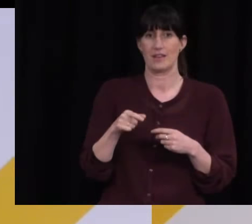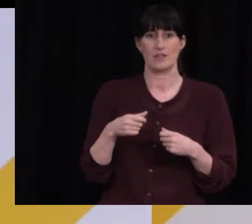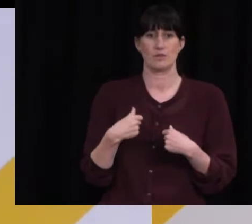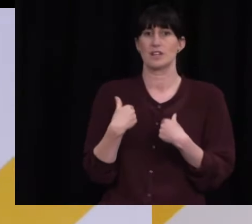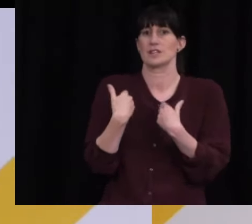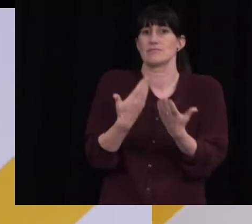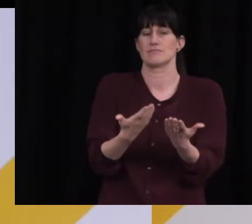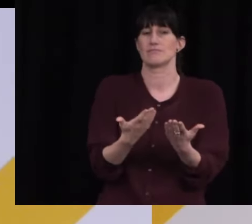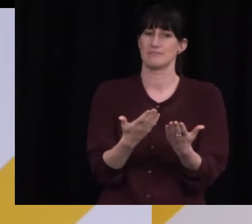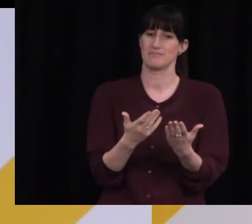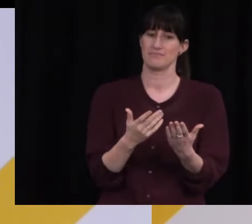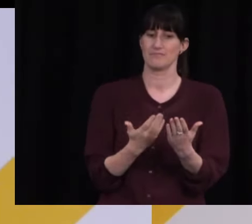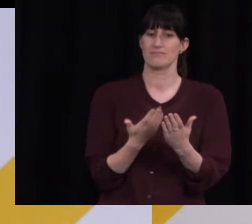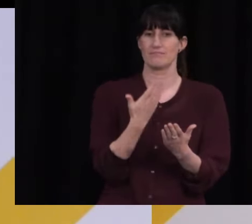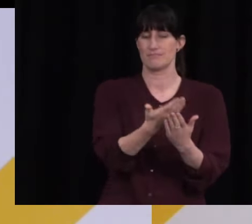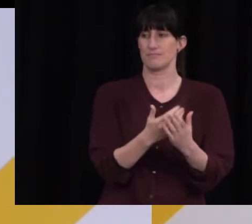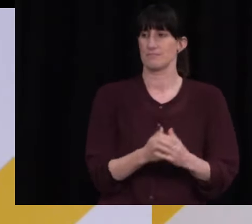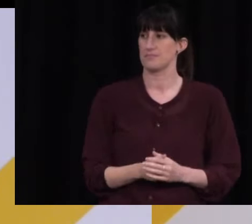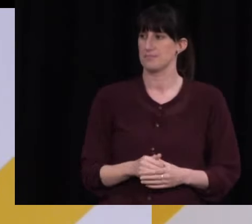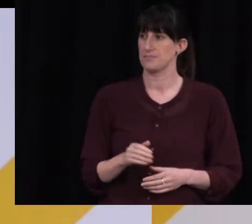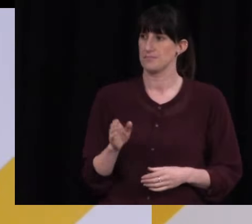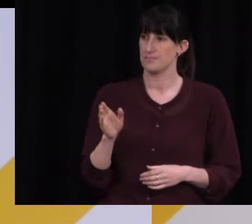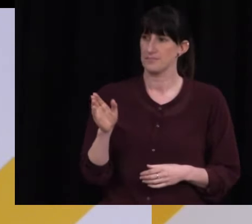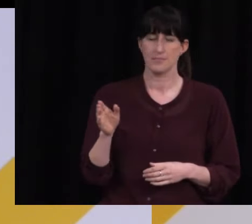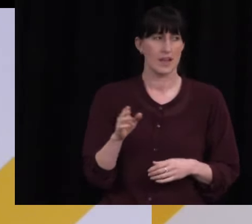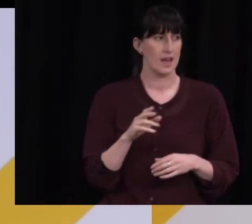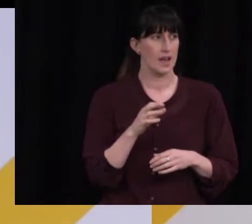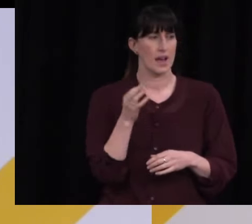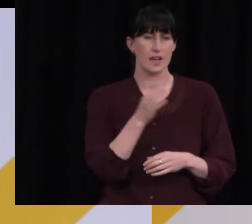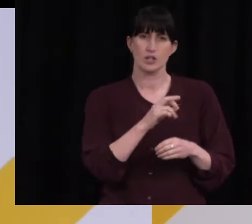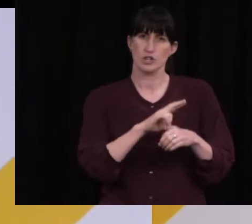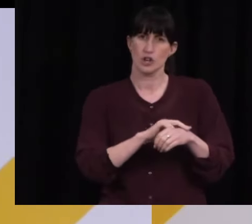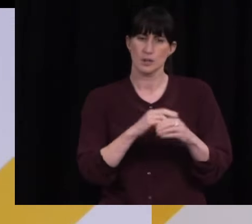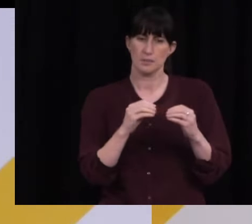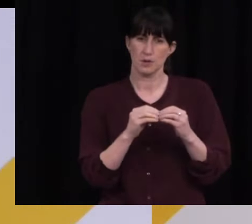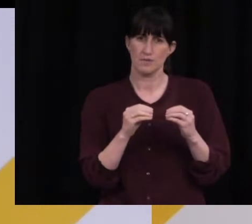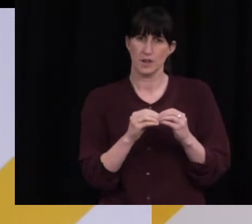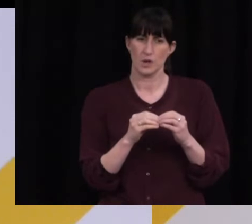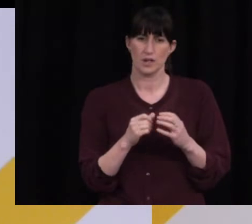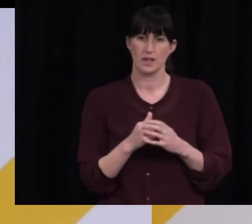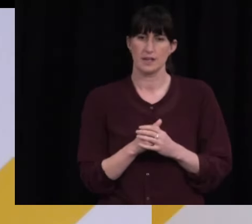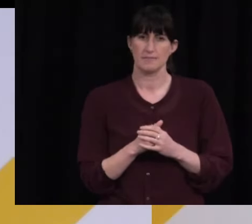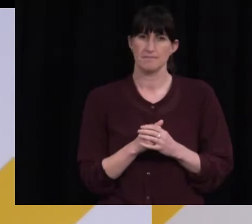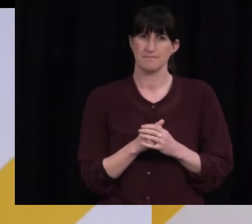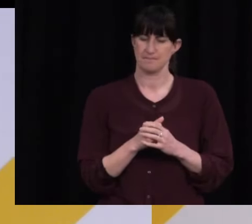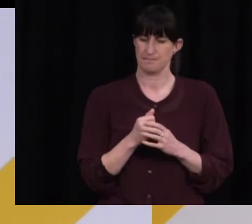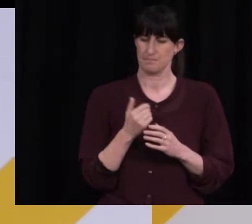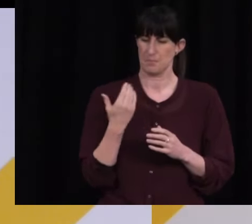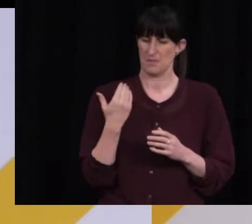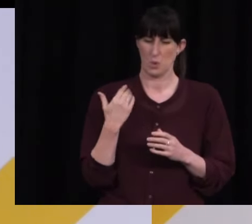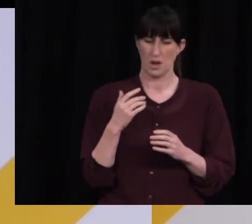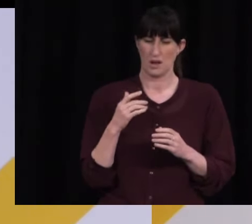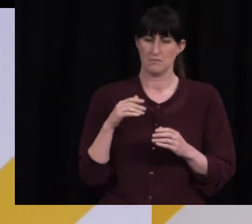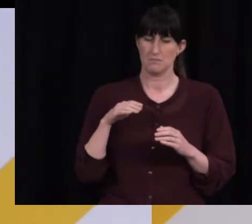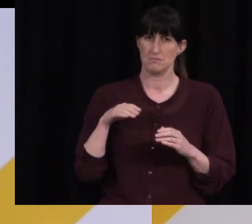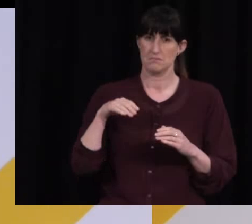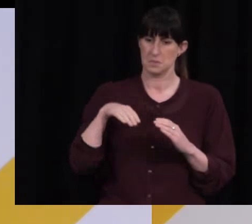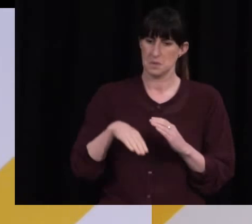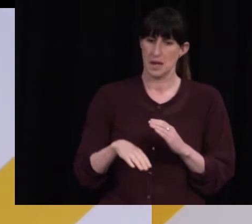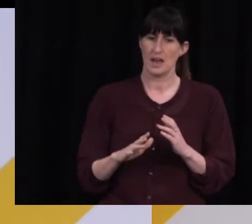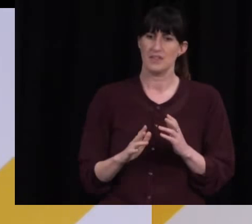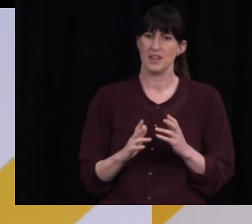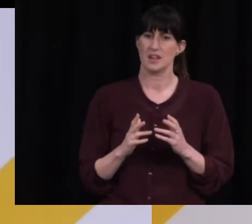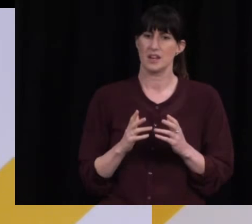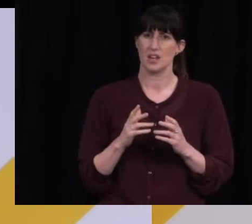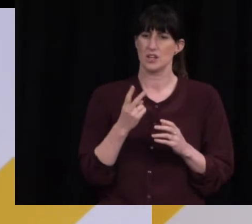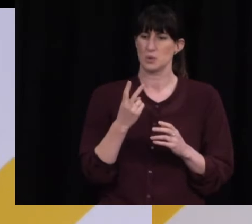a steady sort of uptick in the percentage of cases with exposure events. It was sort of around 25% in the early half of